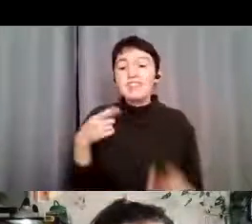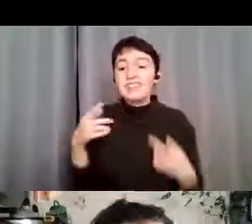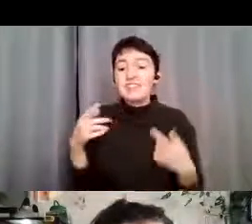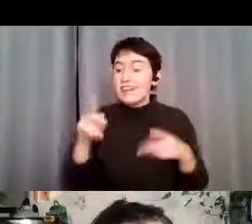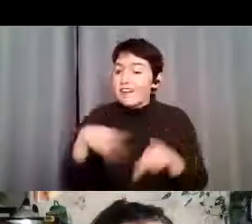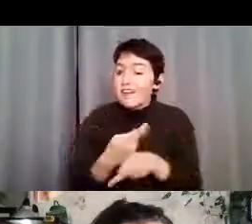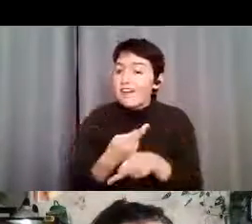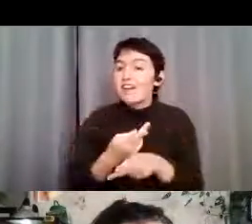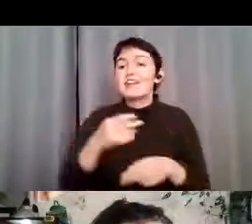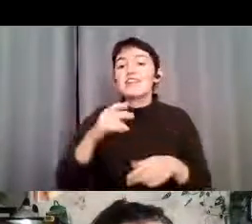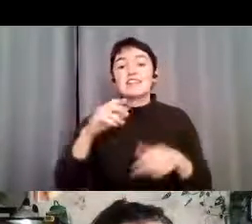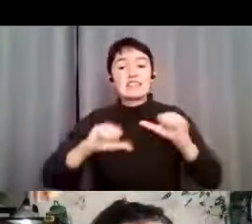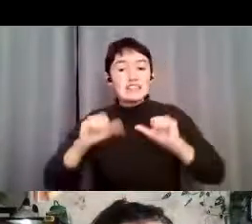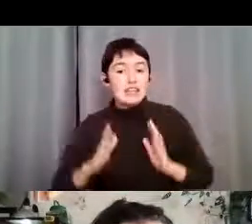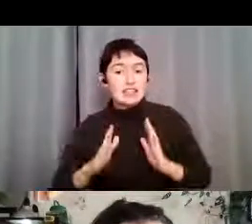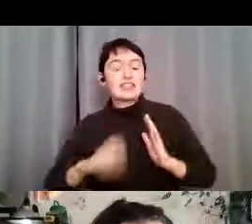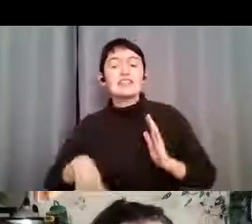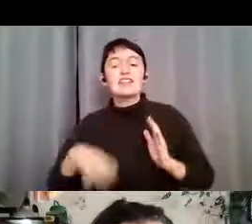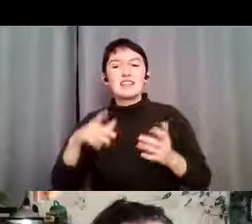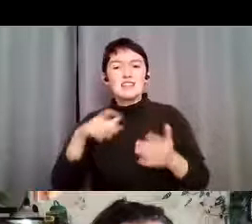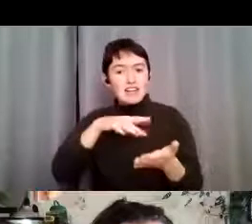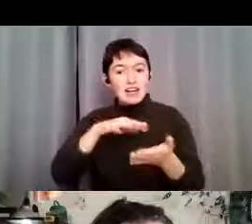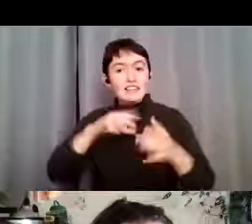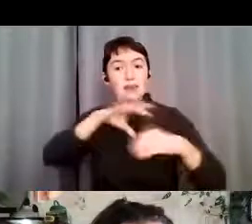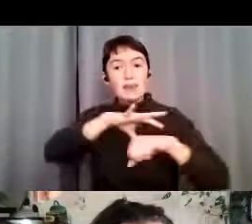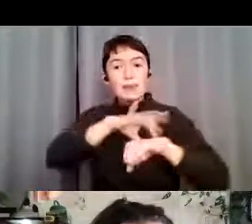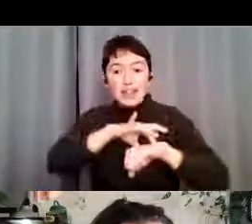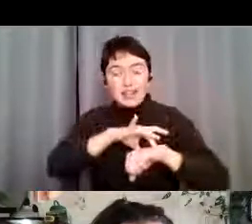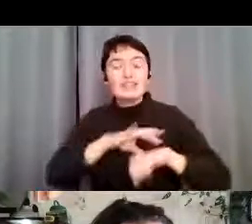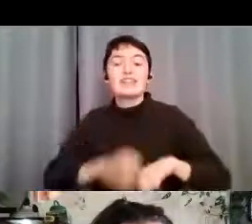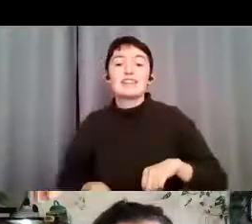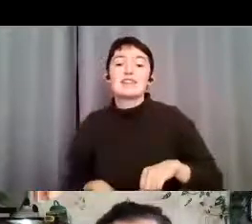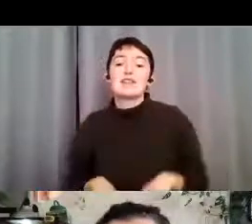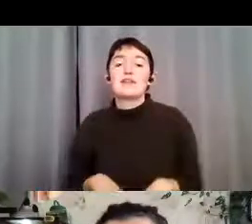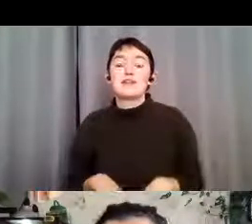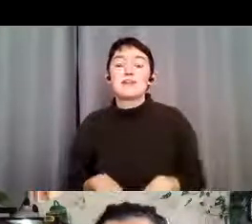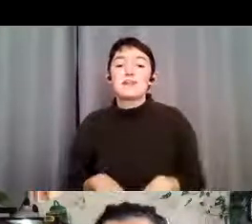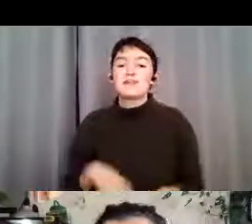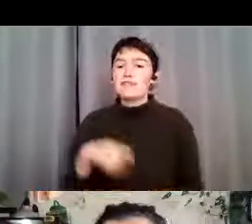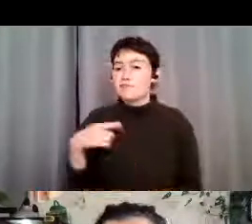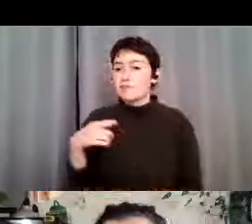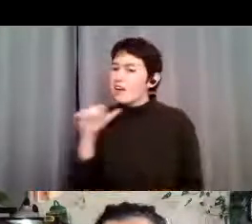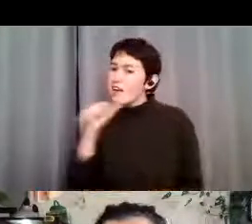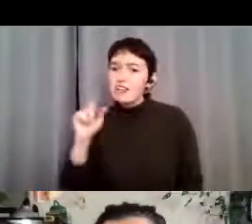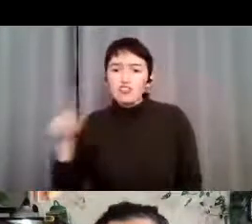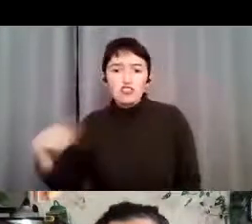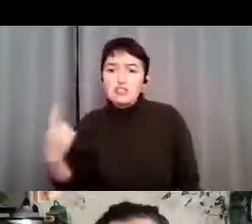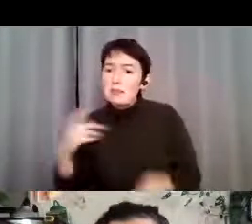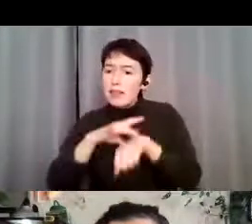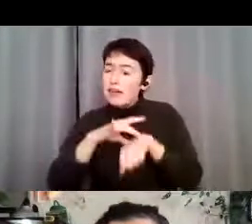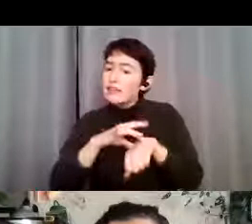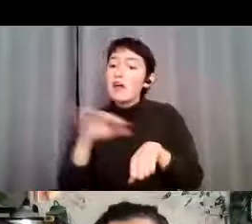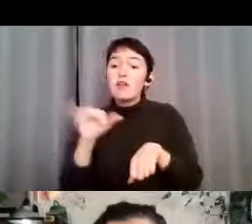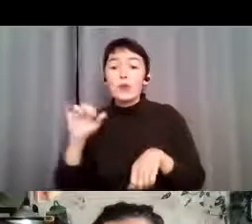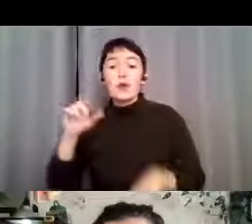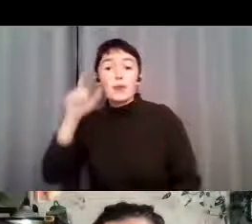studies planets, but not only planets. Planetary scientists also study the moon, the moons of other